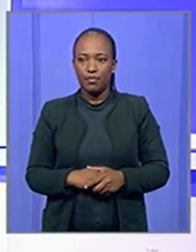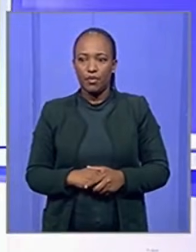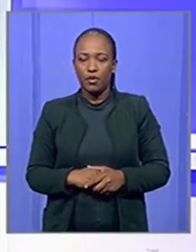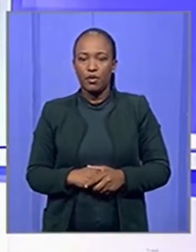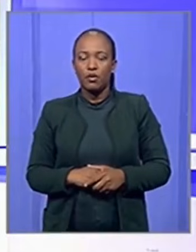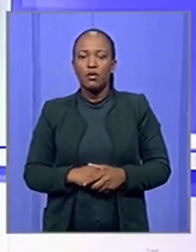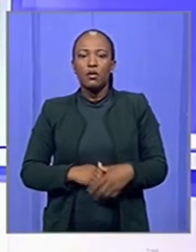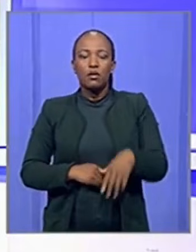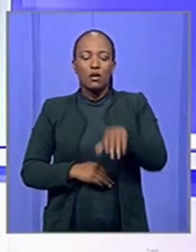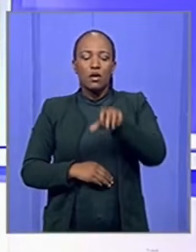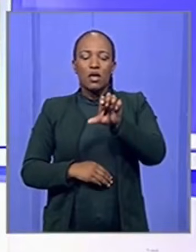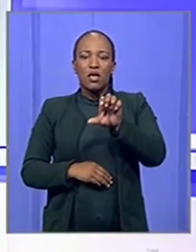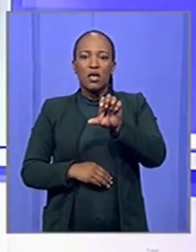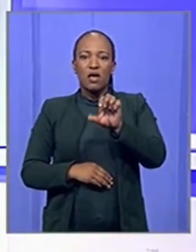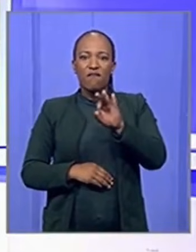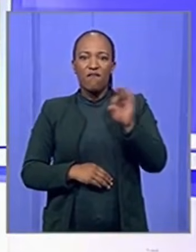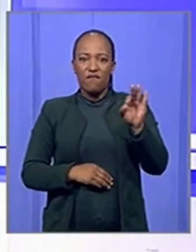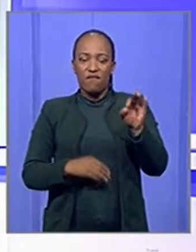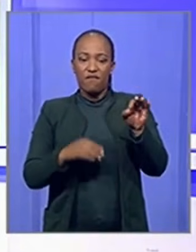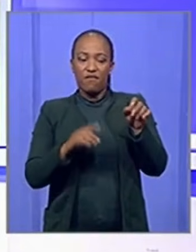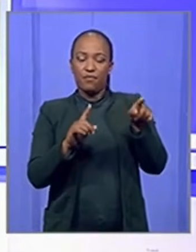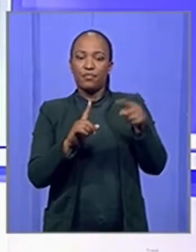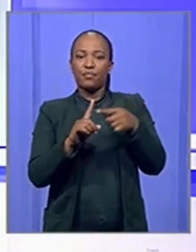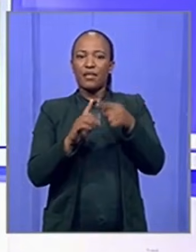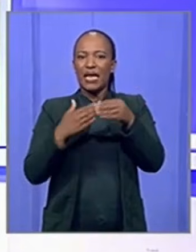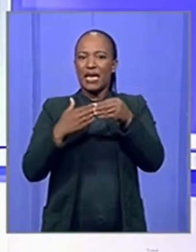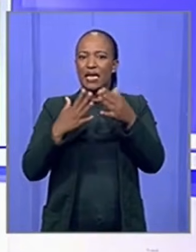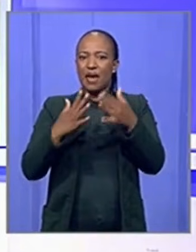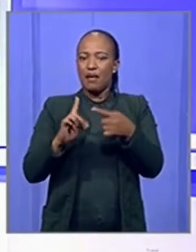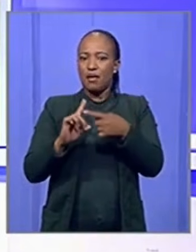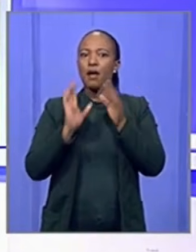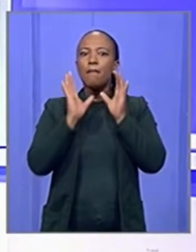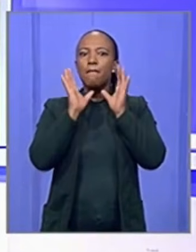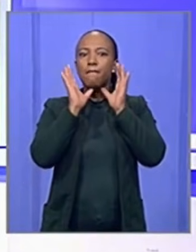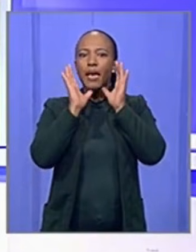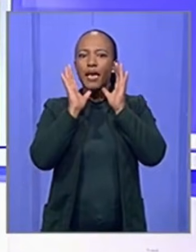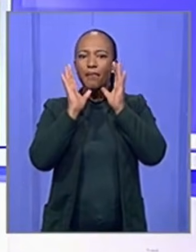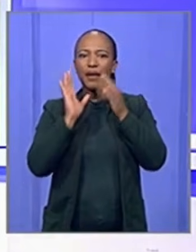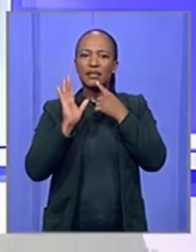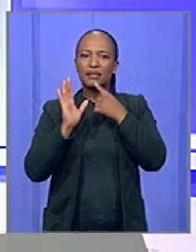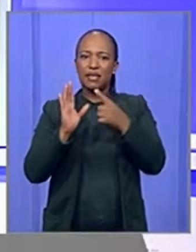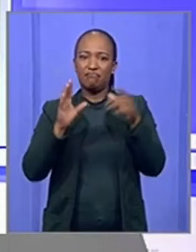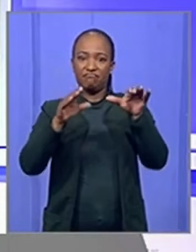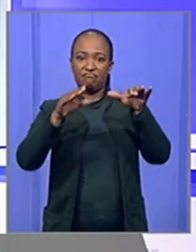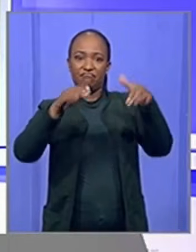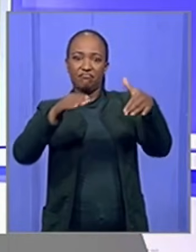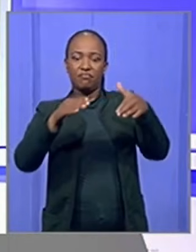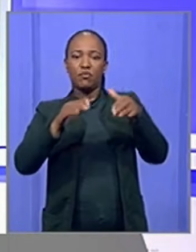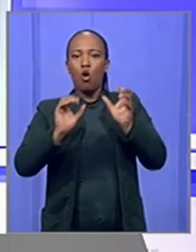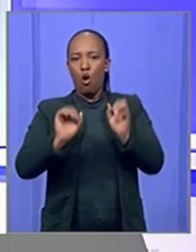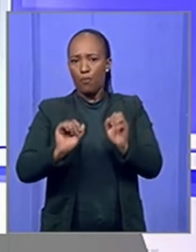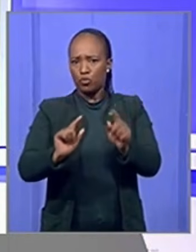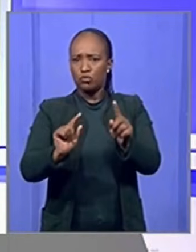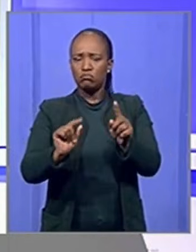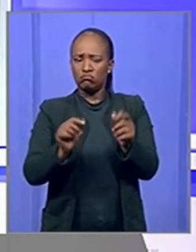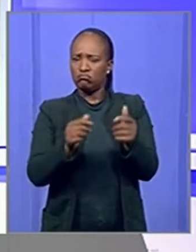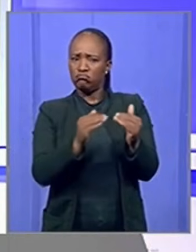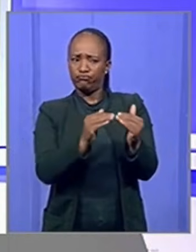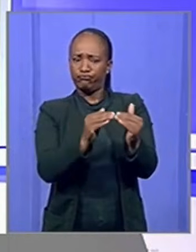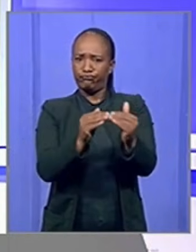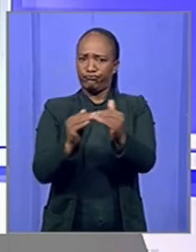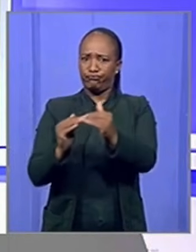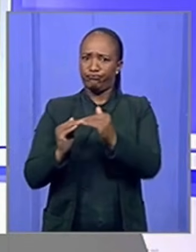Mokga wa EFF, moetapele wa mokga wa EFF Julius Malema o re merabe yohle e tla fumana menyetla e lekana mokgeng wa hae. O